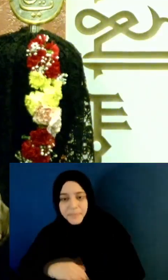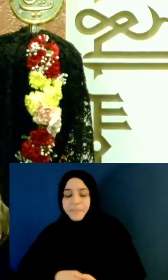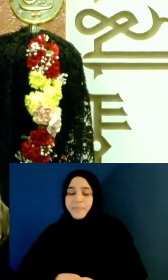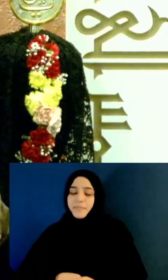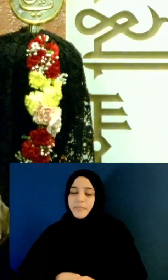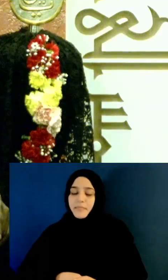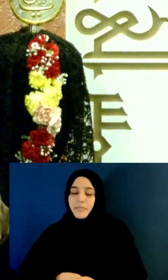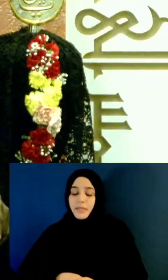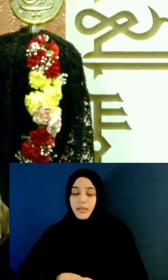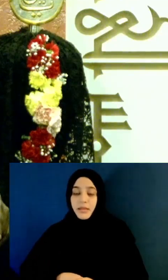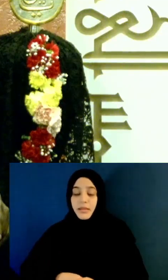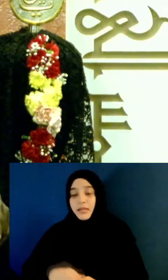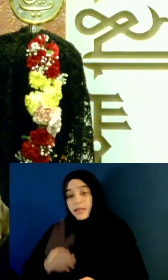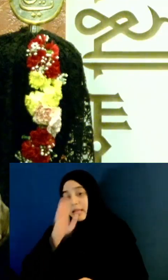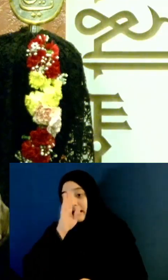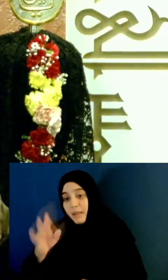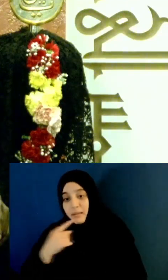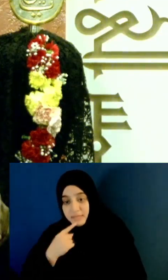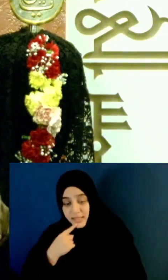Imam said,